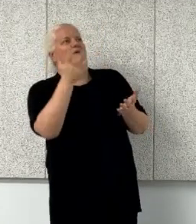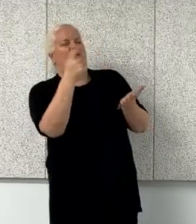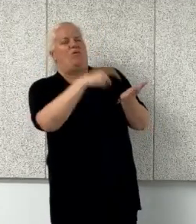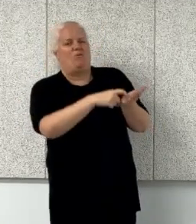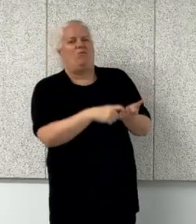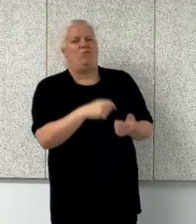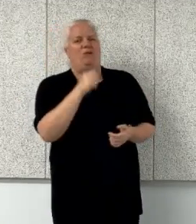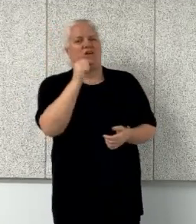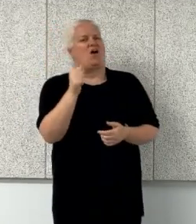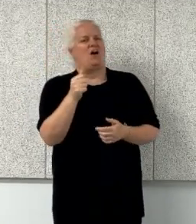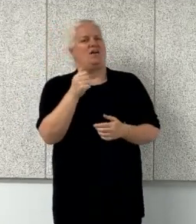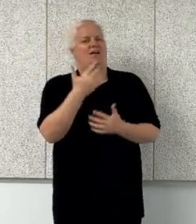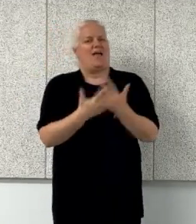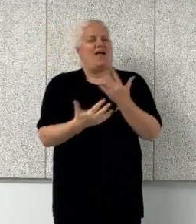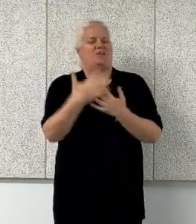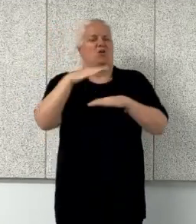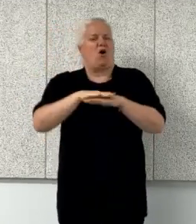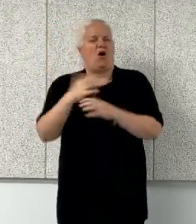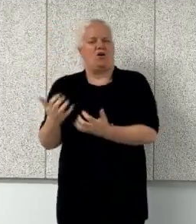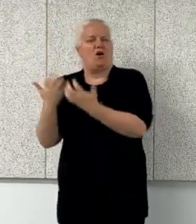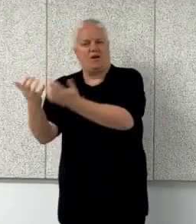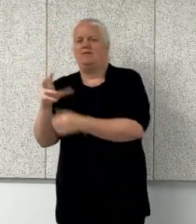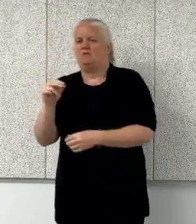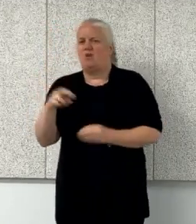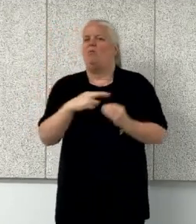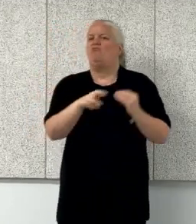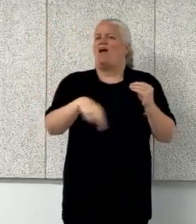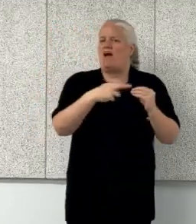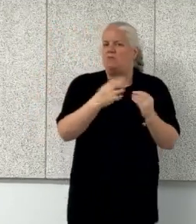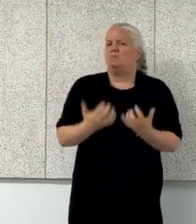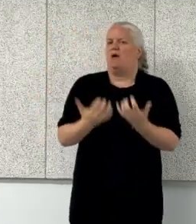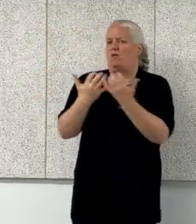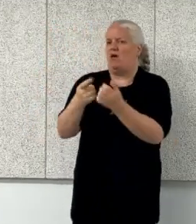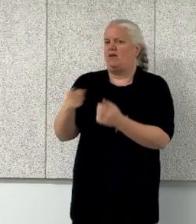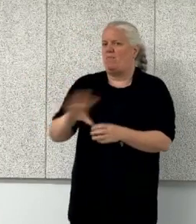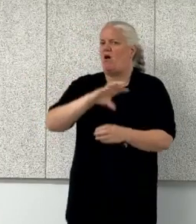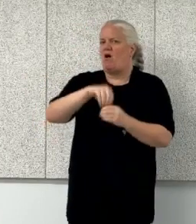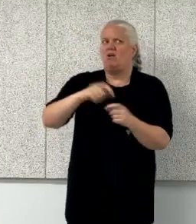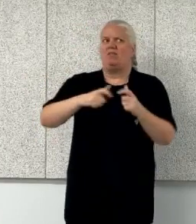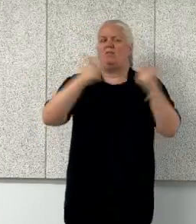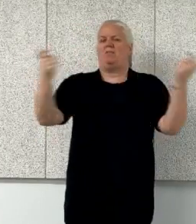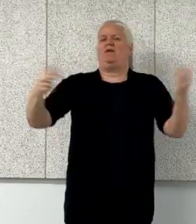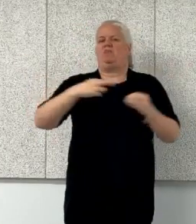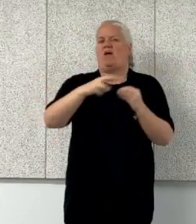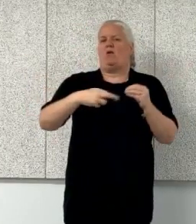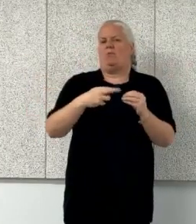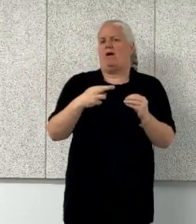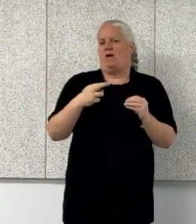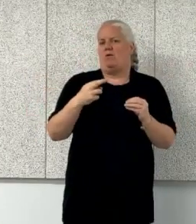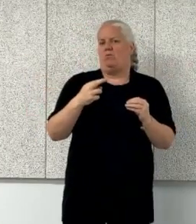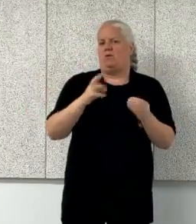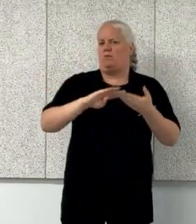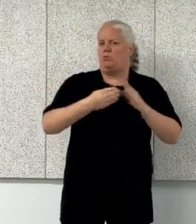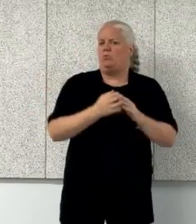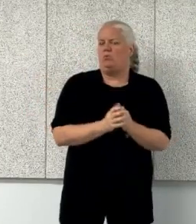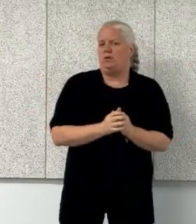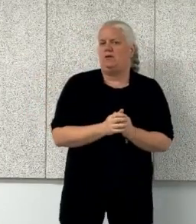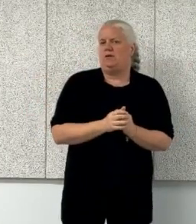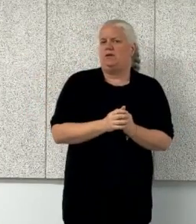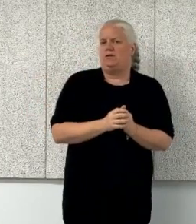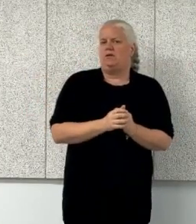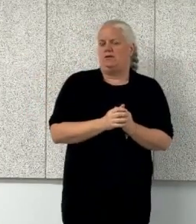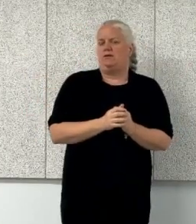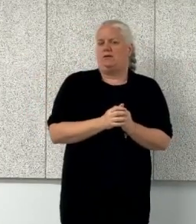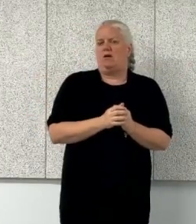of Roundabout's community. And so it becomes a little bit of a kind of a separation, that it's not a